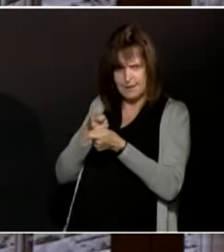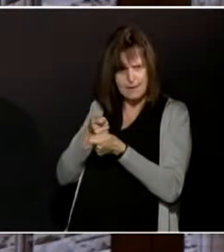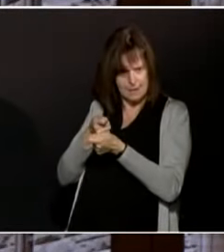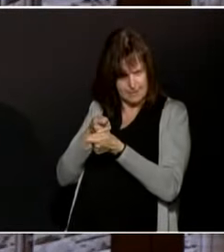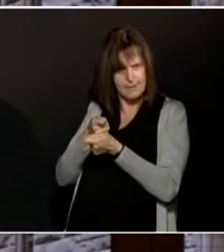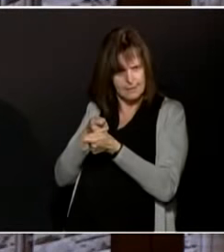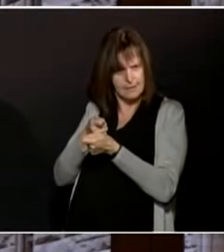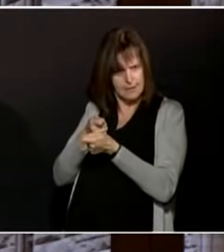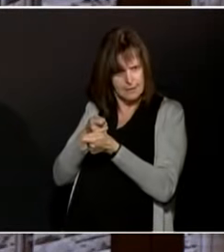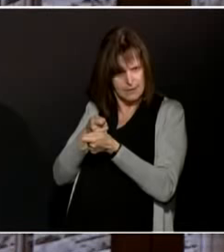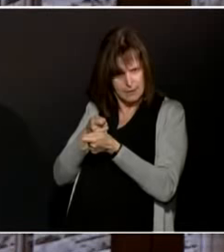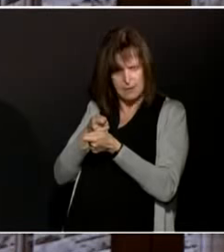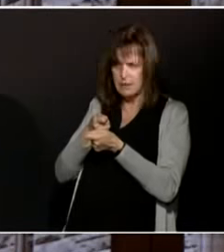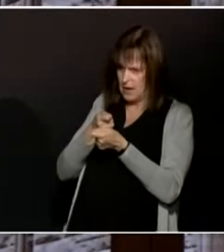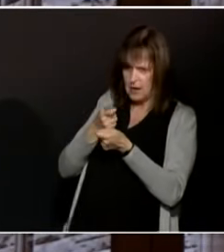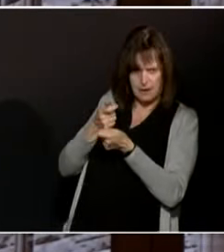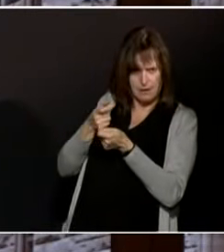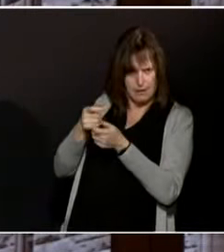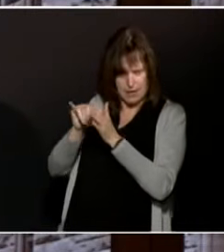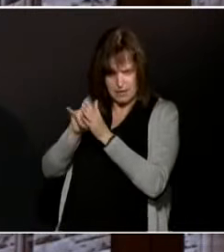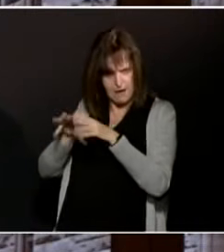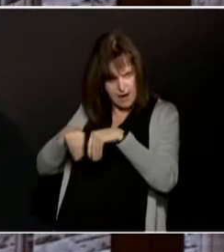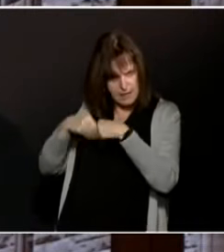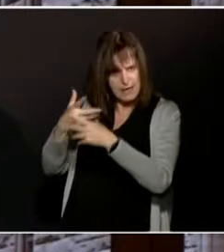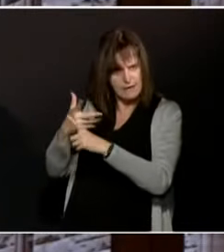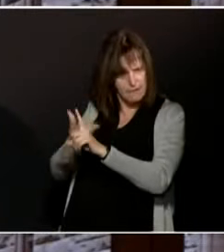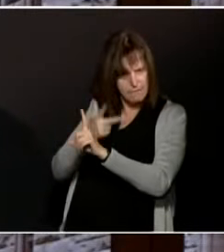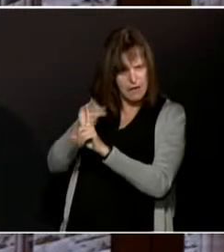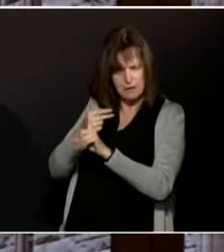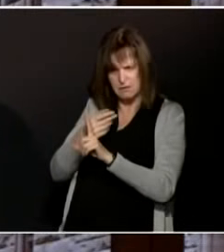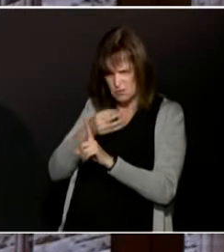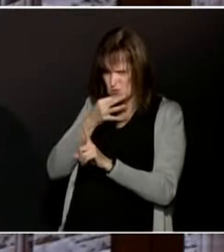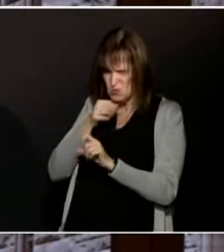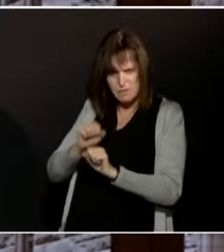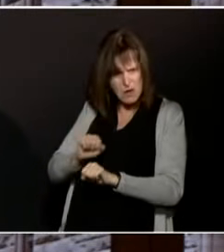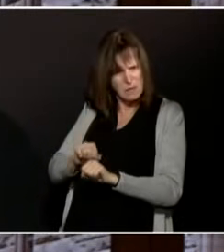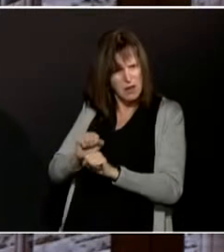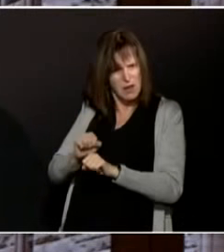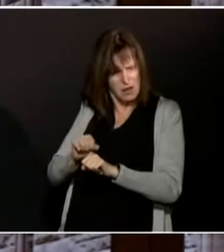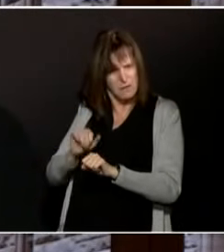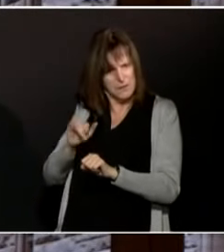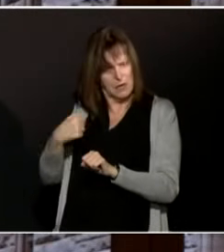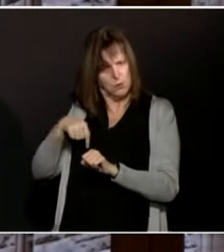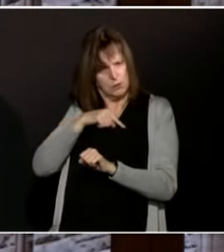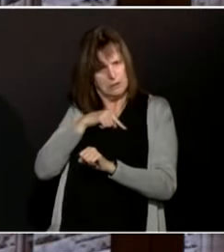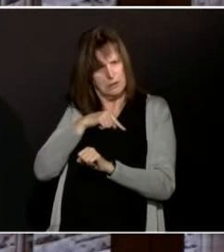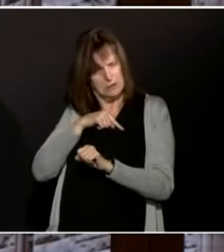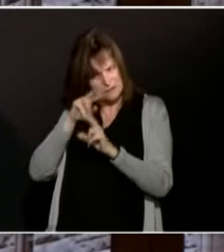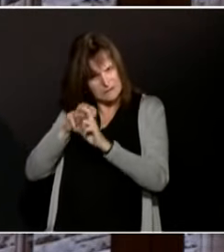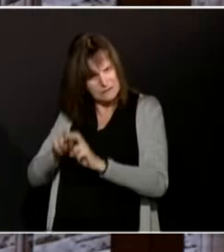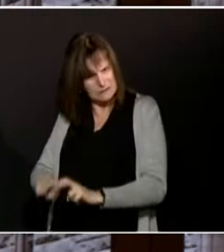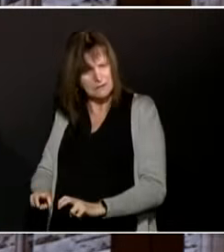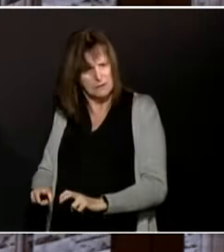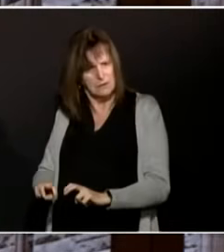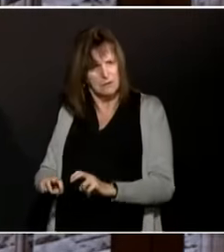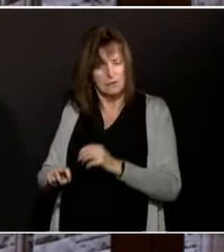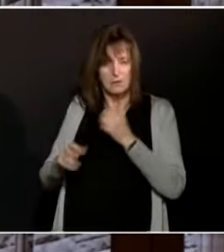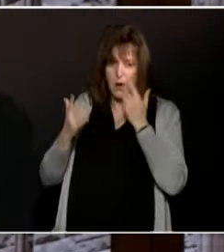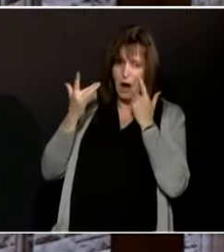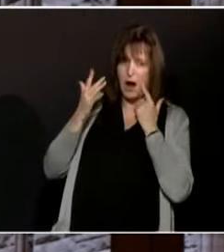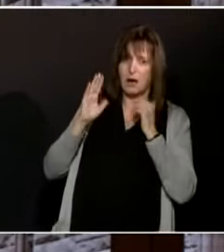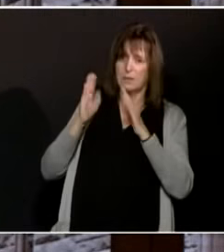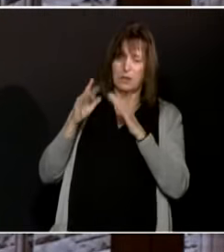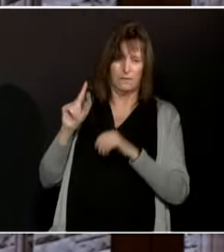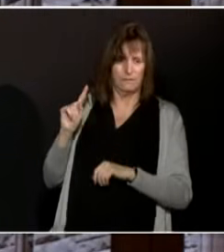make sure that they are covered with vaccine as soon as possible? So I'm asking those questions because it is changing. And we need to be informed by